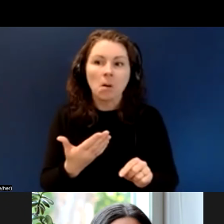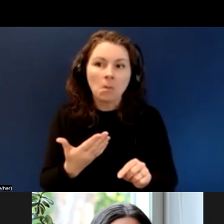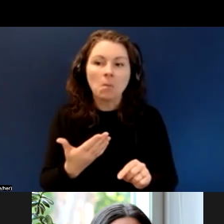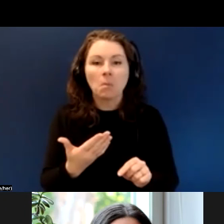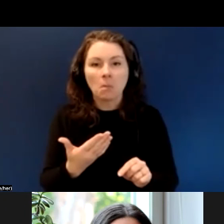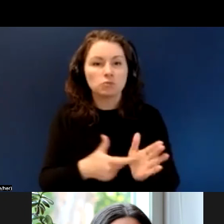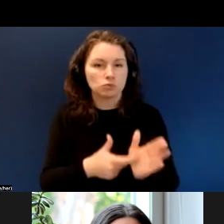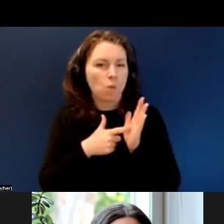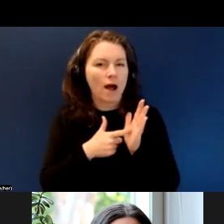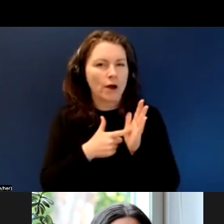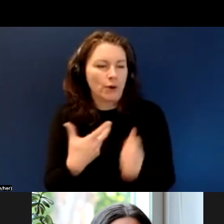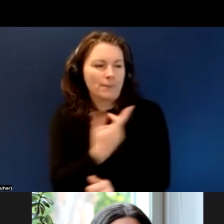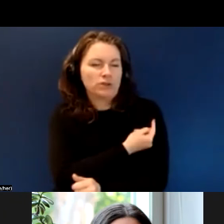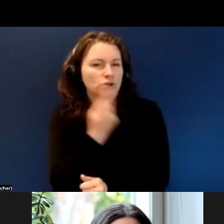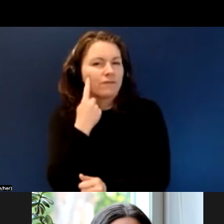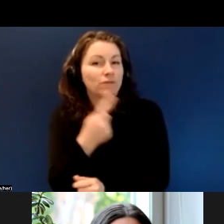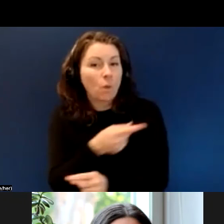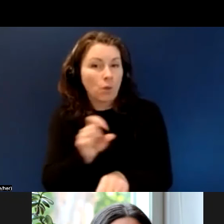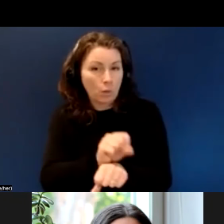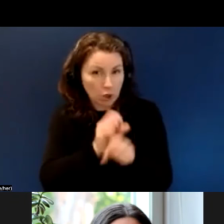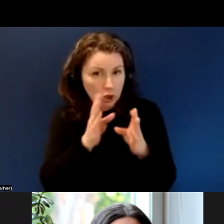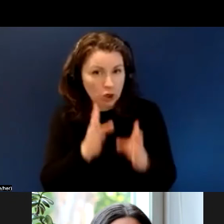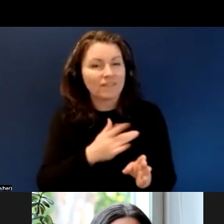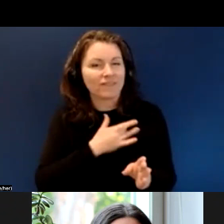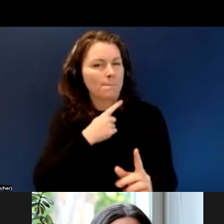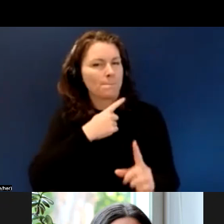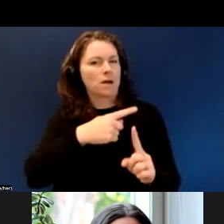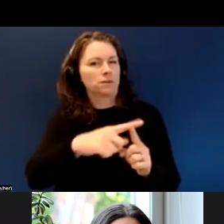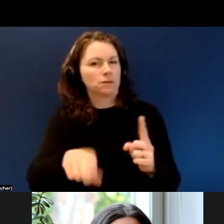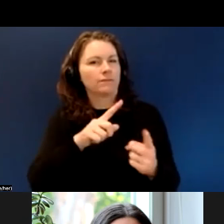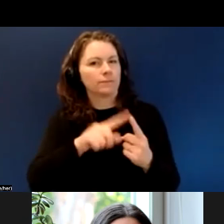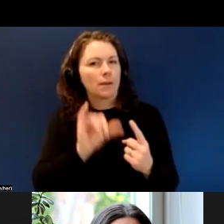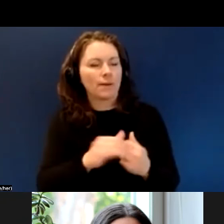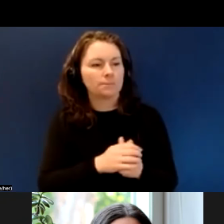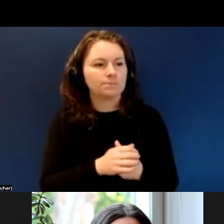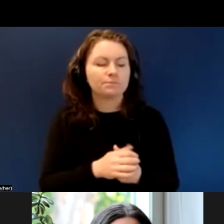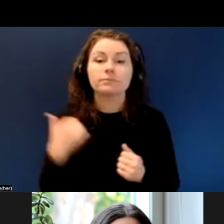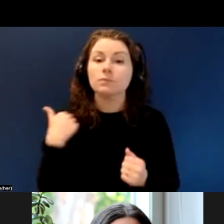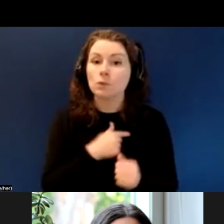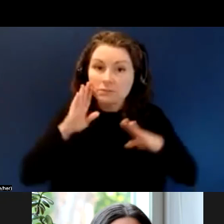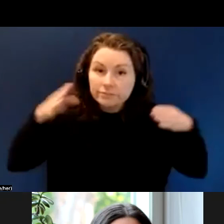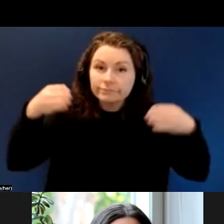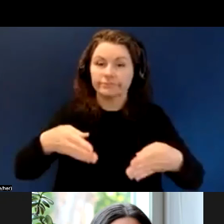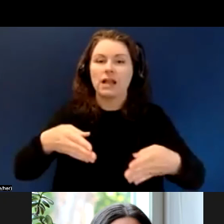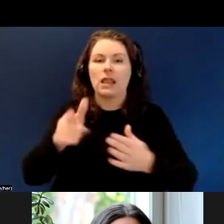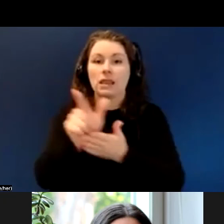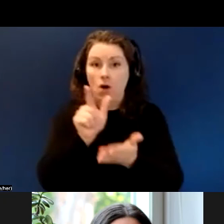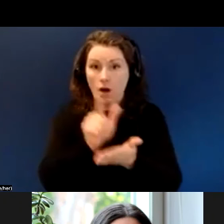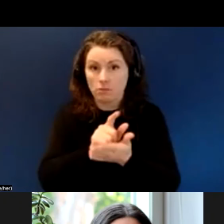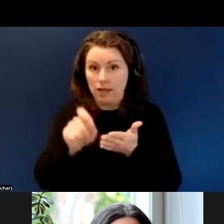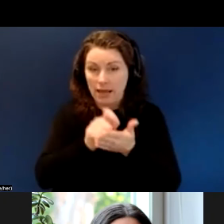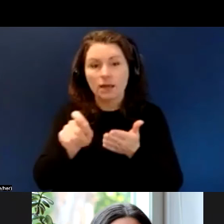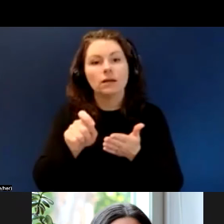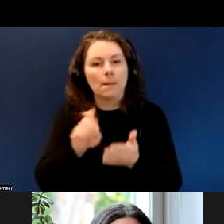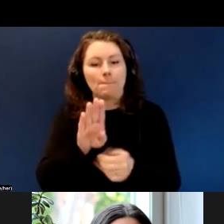require immunization of their workforces. And we're really positive about that. Because we work specifically on legislation, the business community is